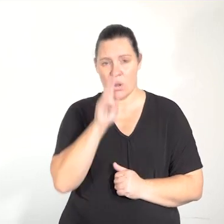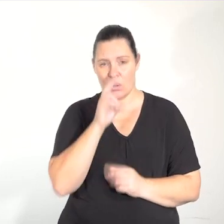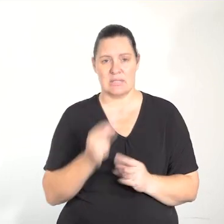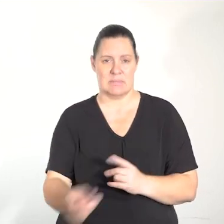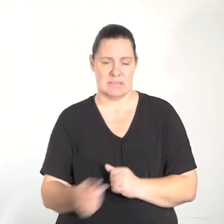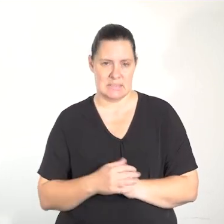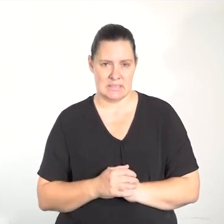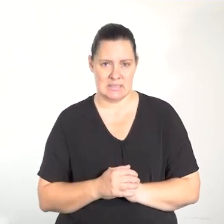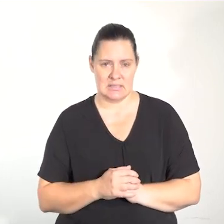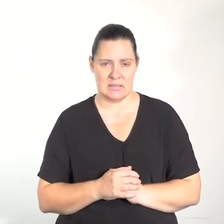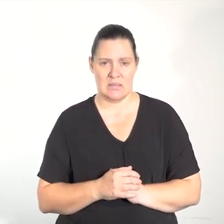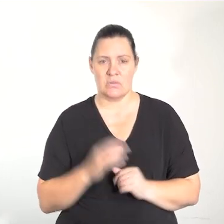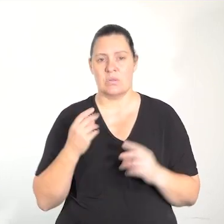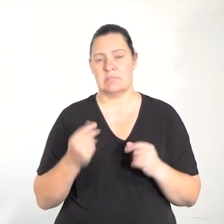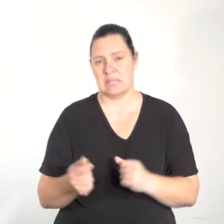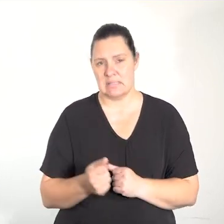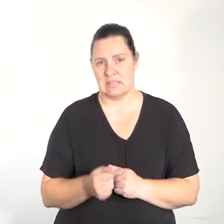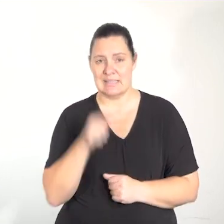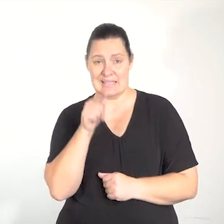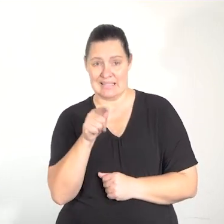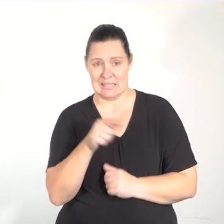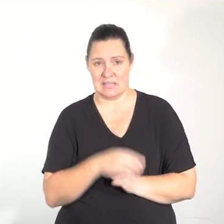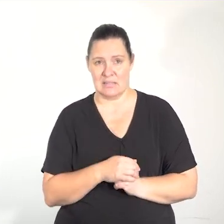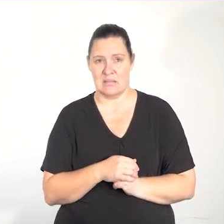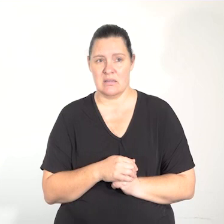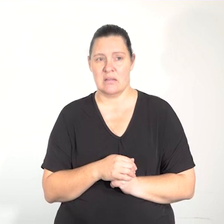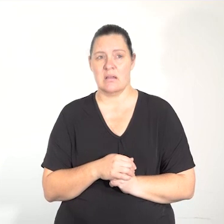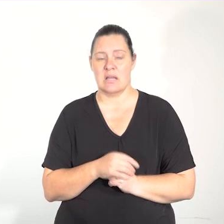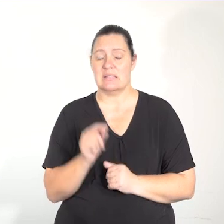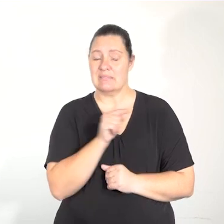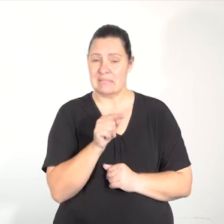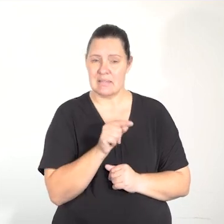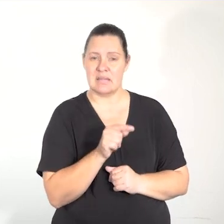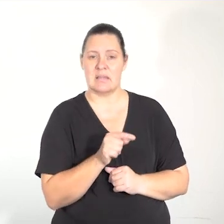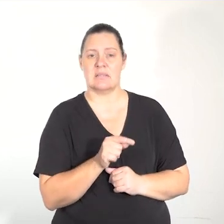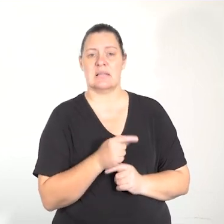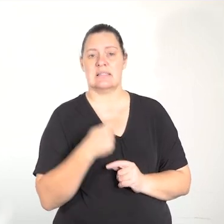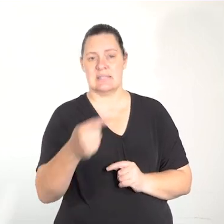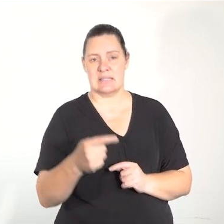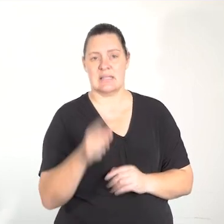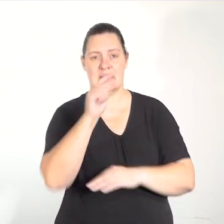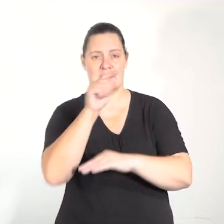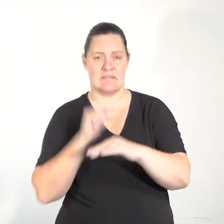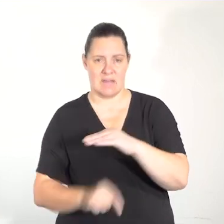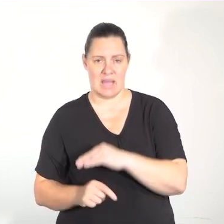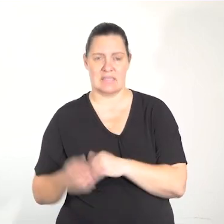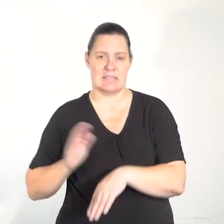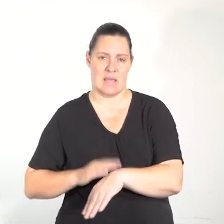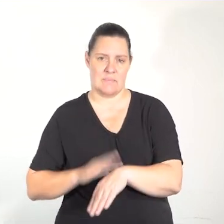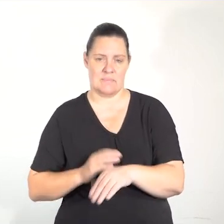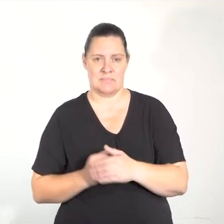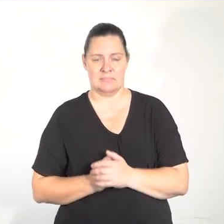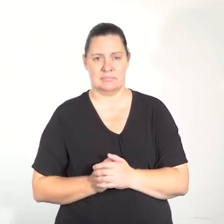at speed. So speed is this one. And the formula for speed is distance divided